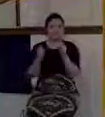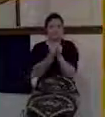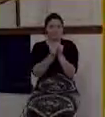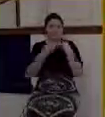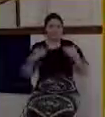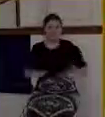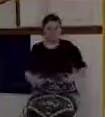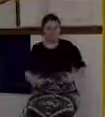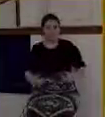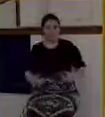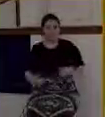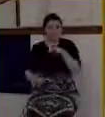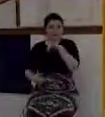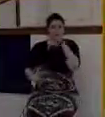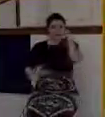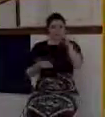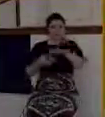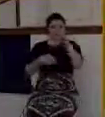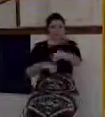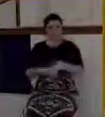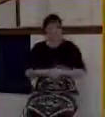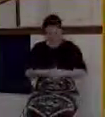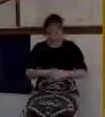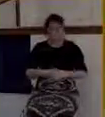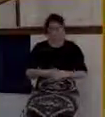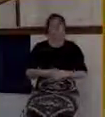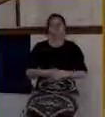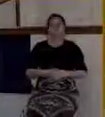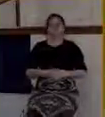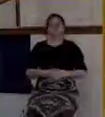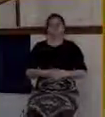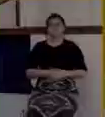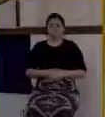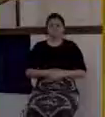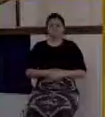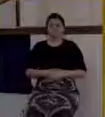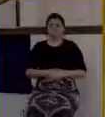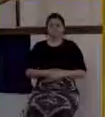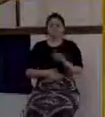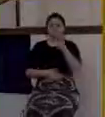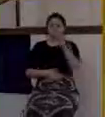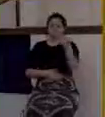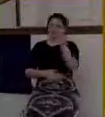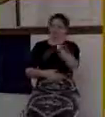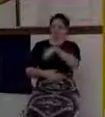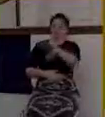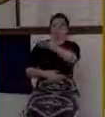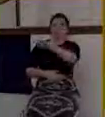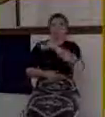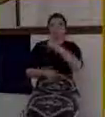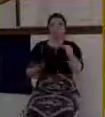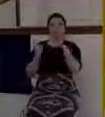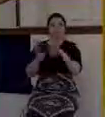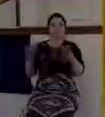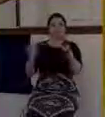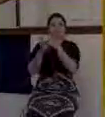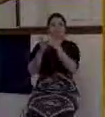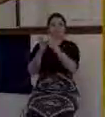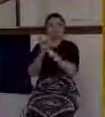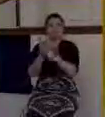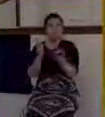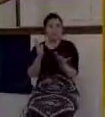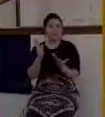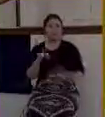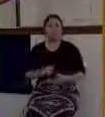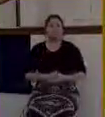soul dies, that's it, it's over. And another thing about the Sadducees that is important to note in that for this dialogue that we